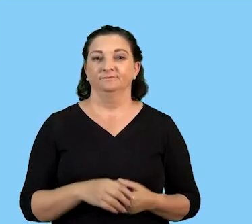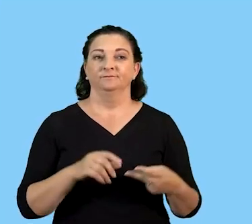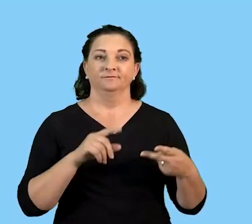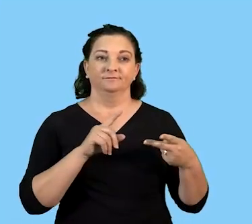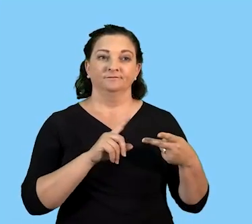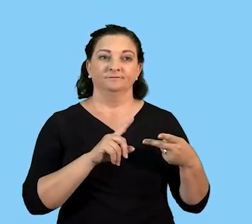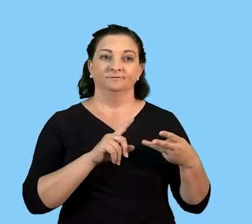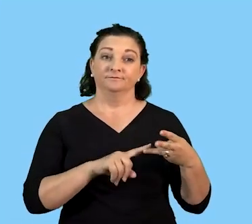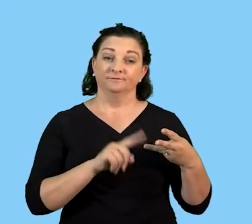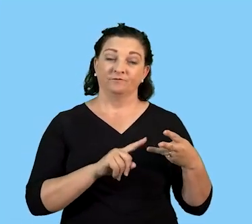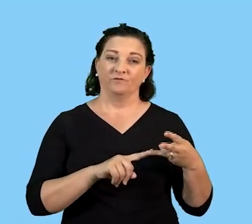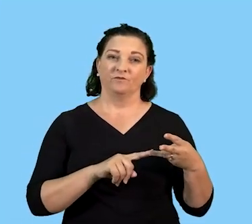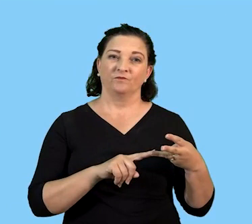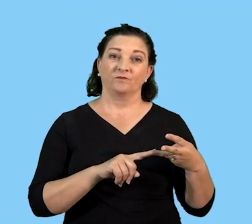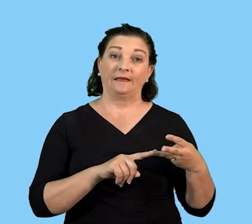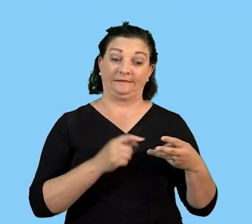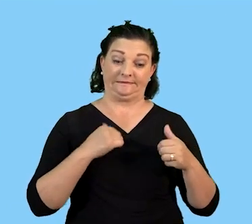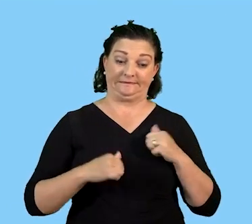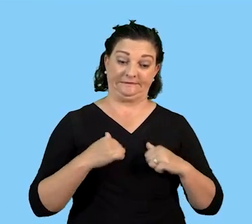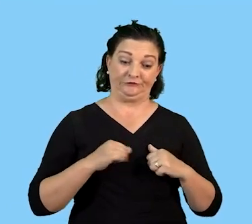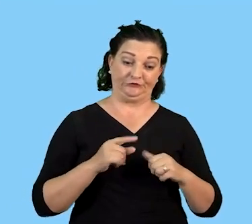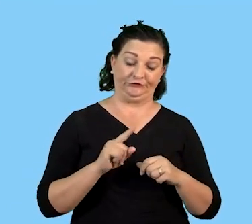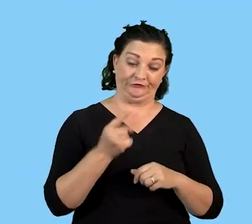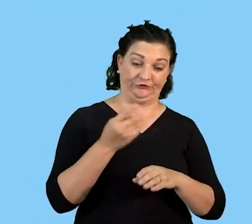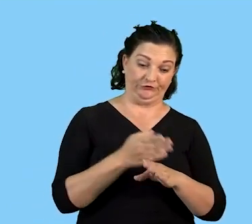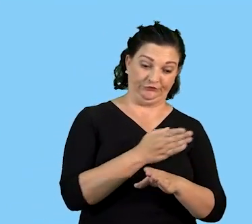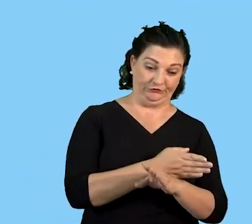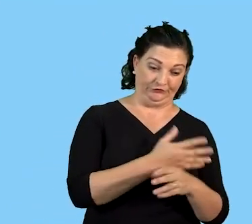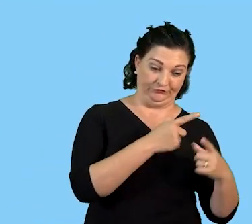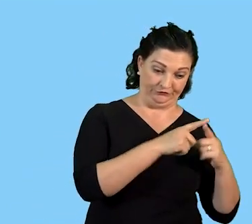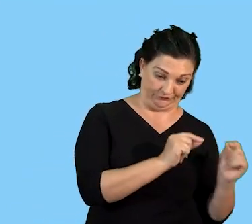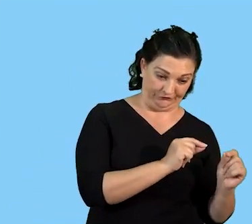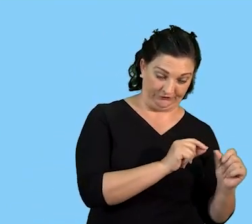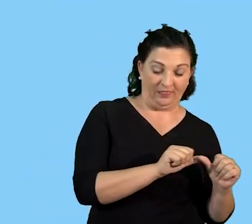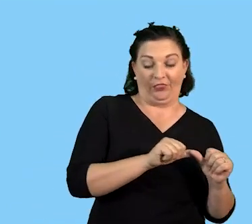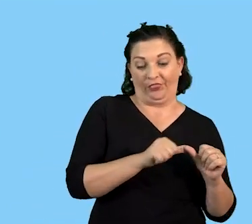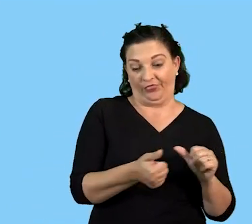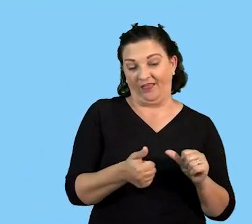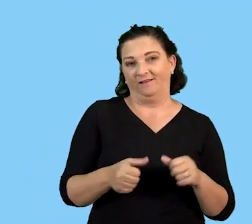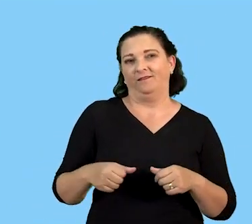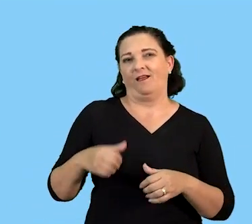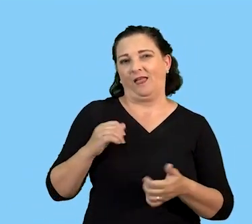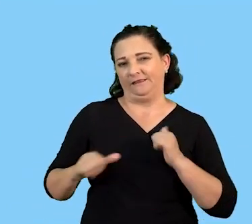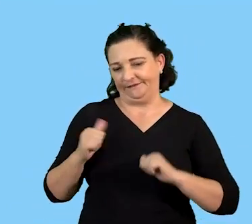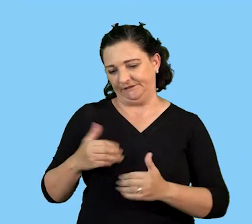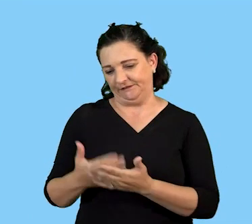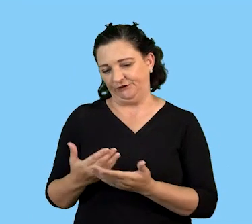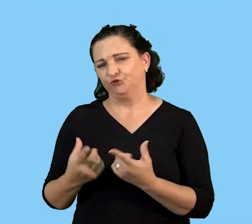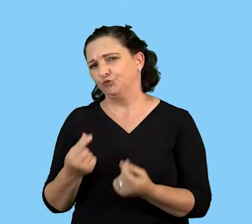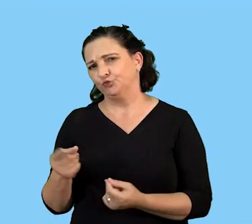need to be completed before another activity can be started and which activities can be carried